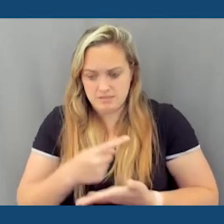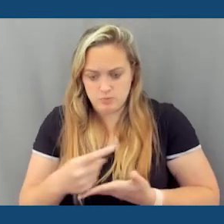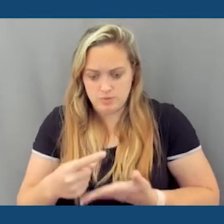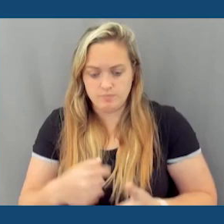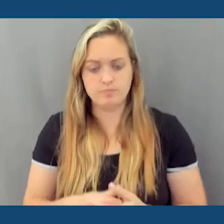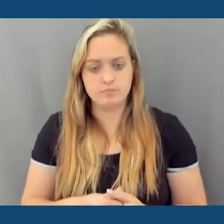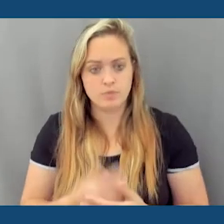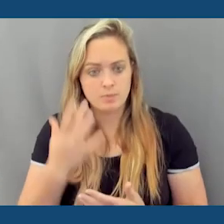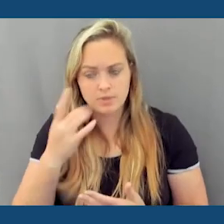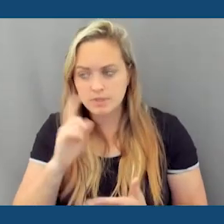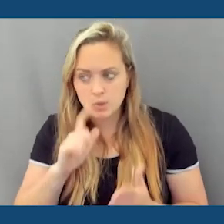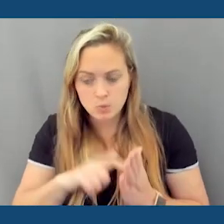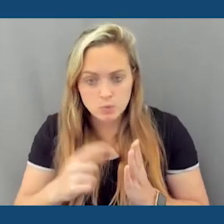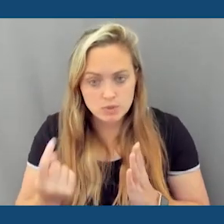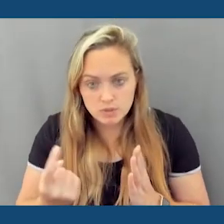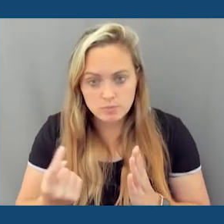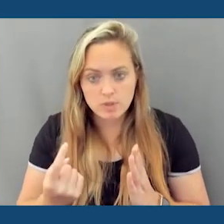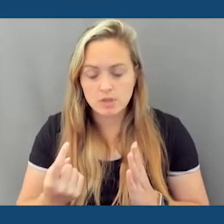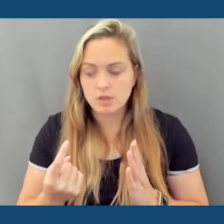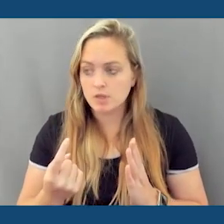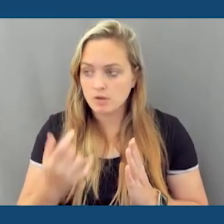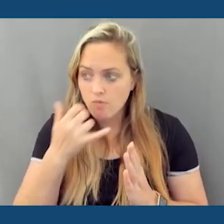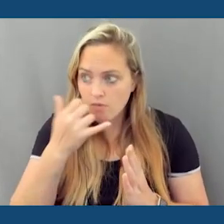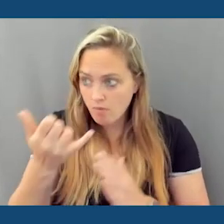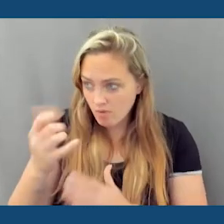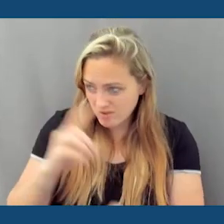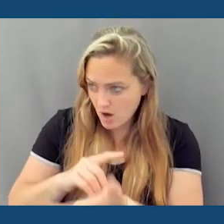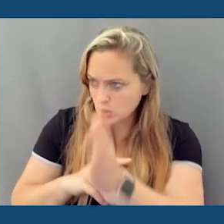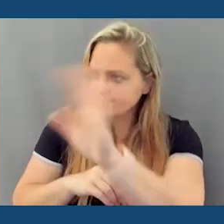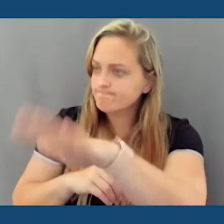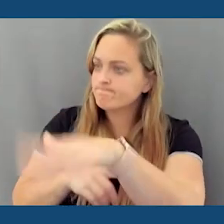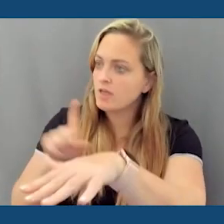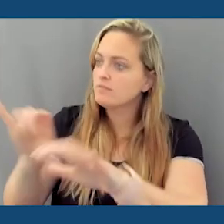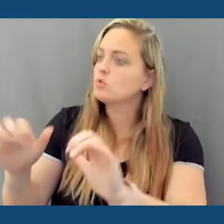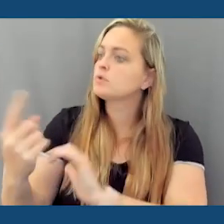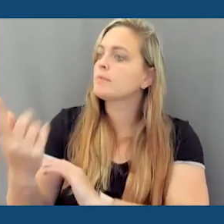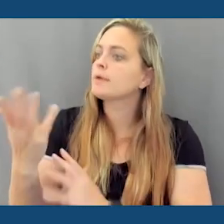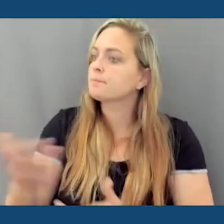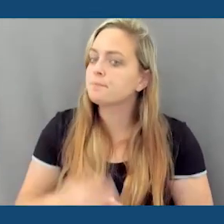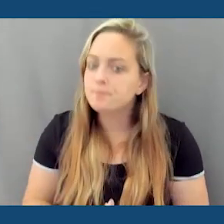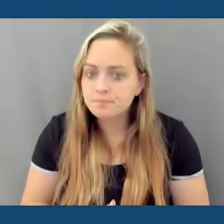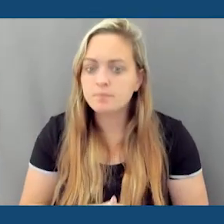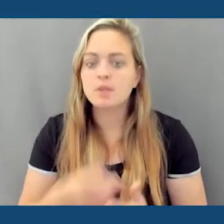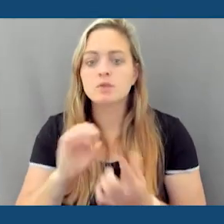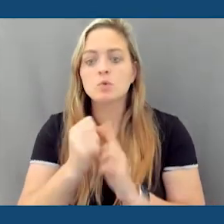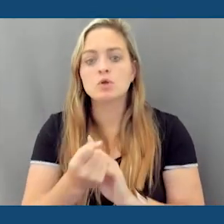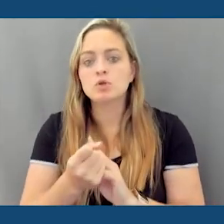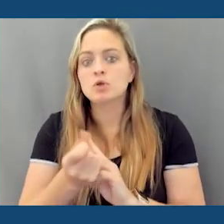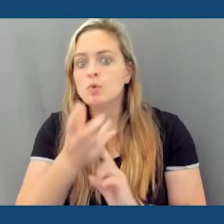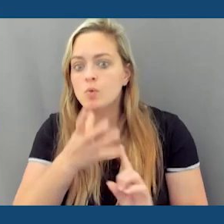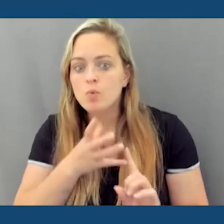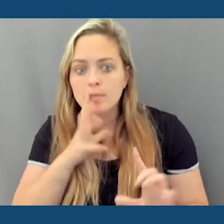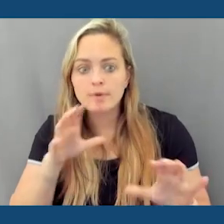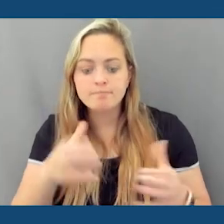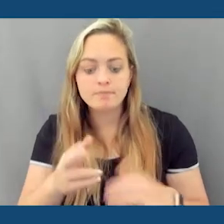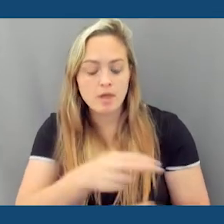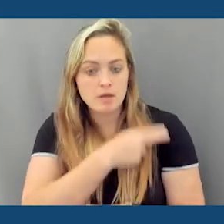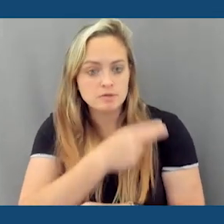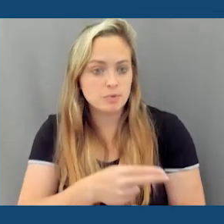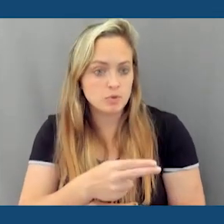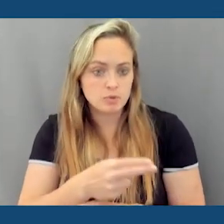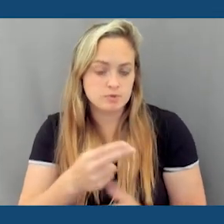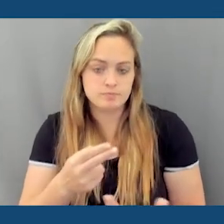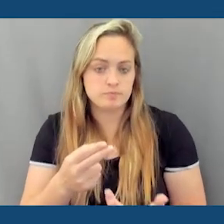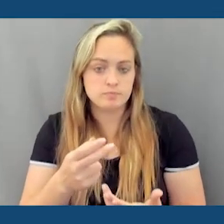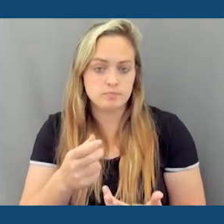because they noticed something and called the doctor and says, you have to do something about this situation, bringing women into the hospitals who otherwise were told you